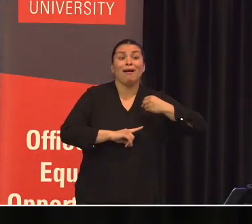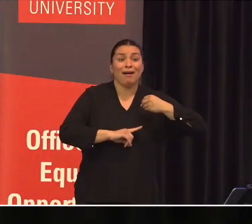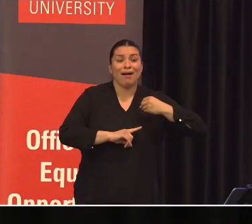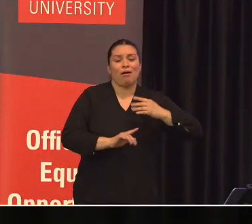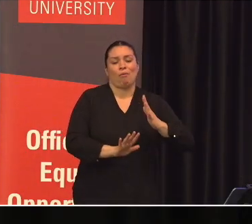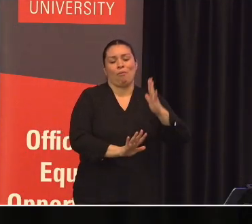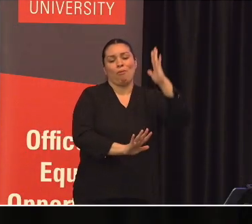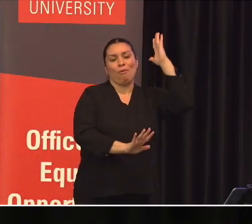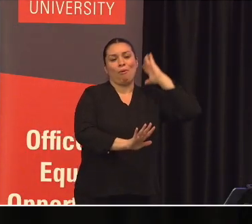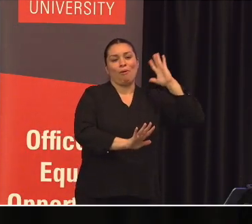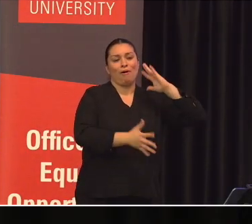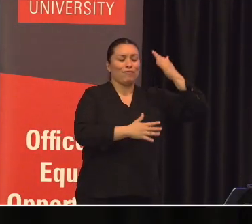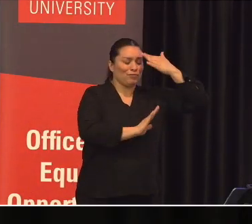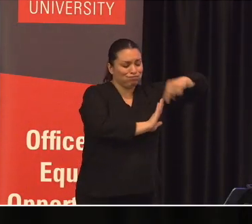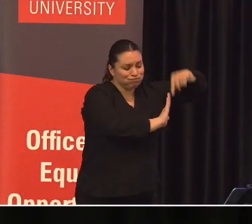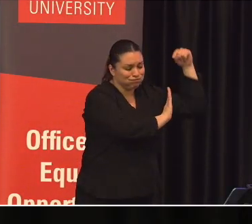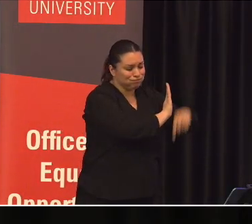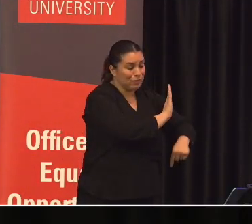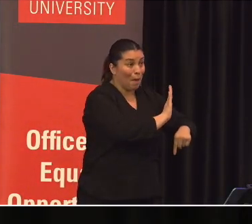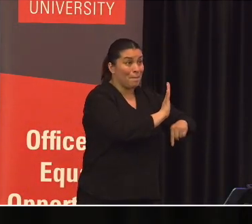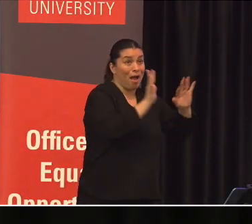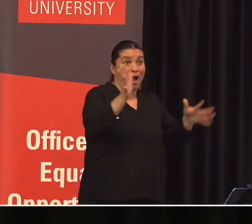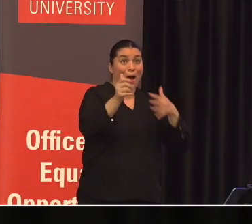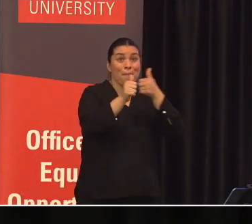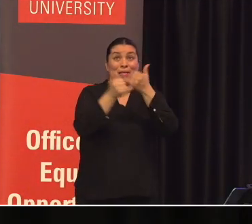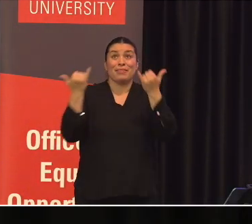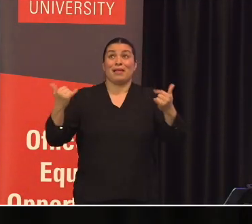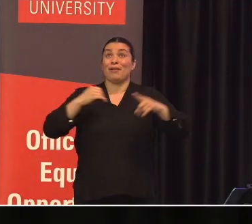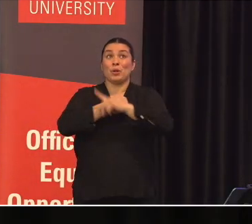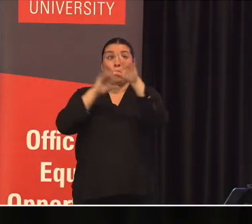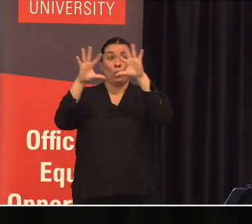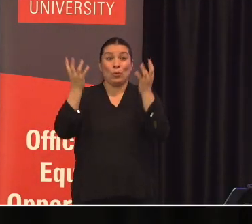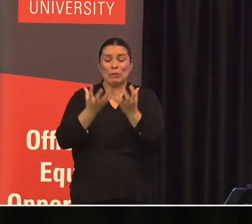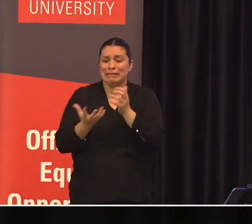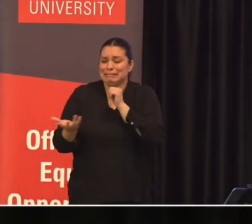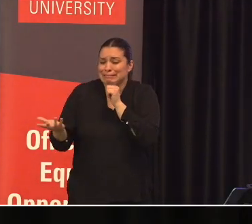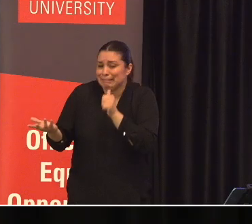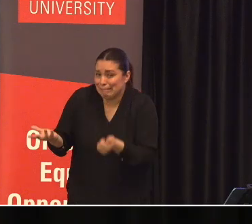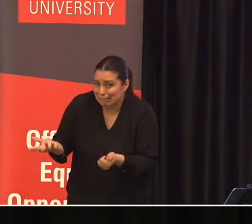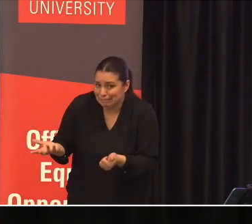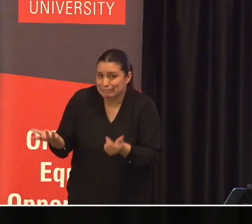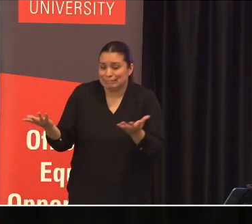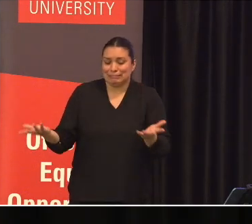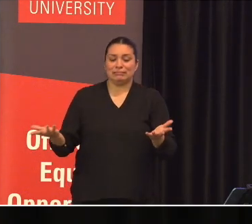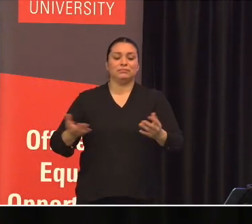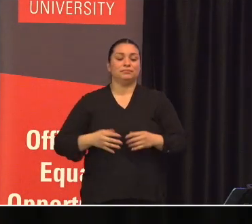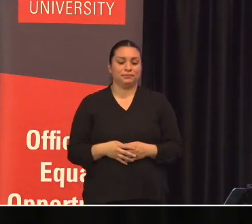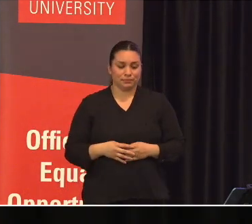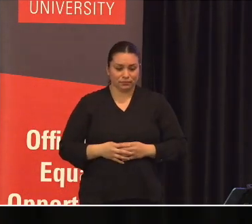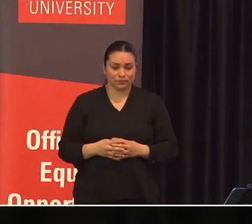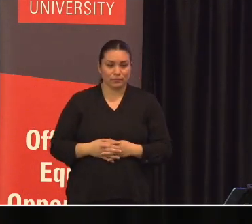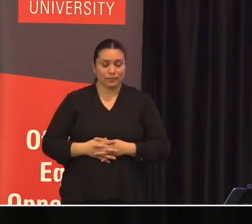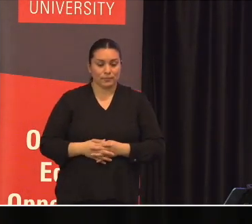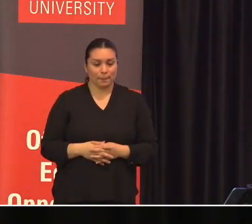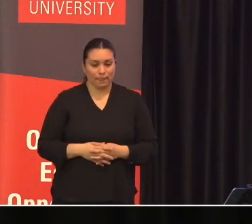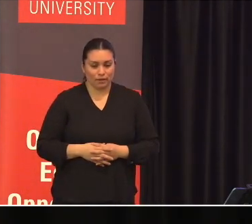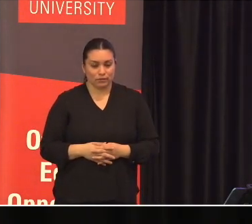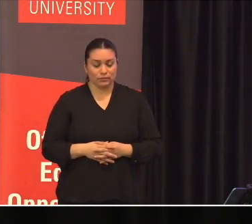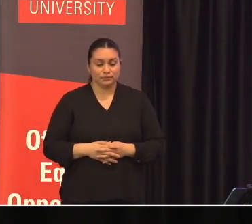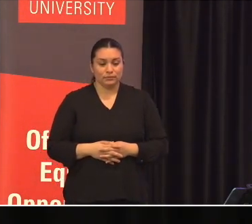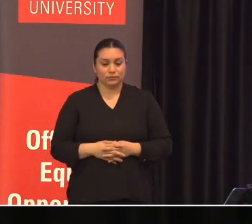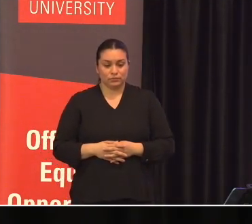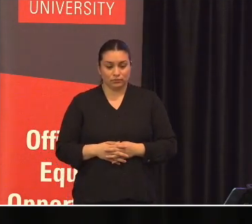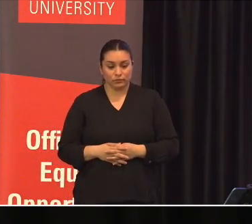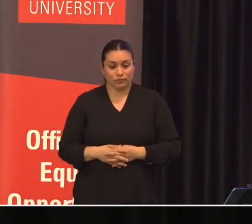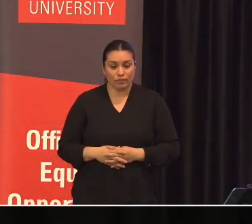student. So it is important. Send it out, dual send, right? Same thing if you post anything on social media that has images, that has words